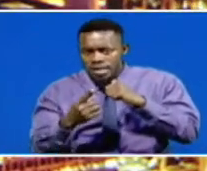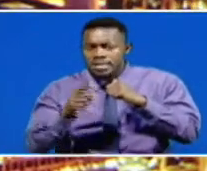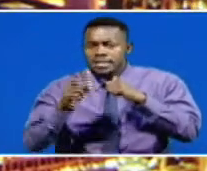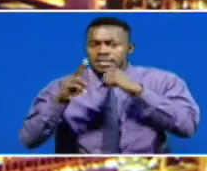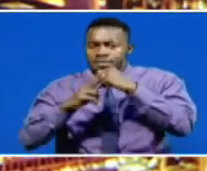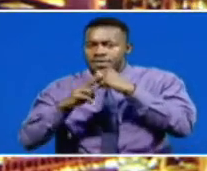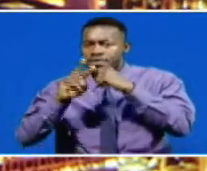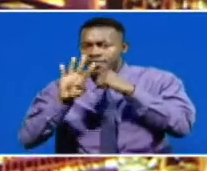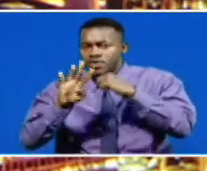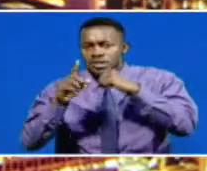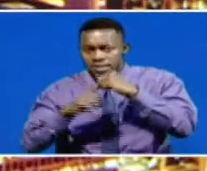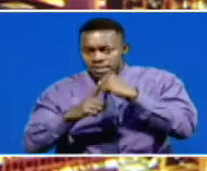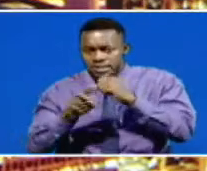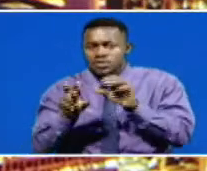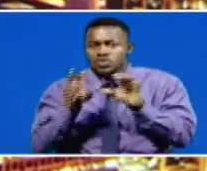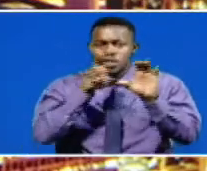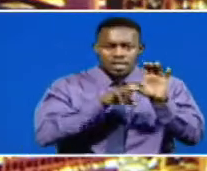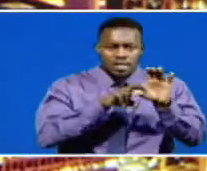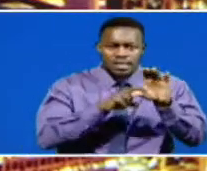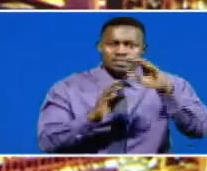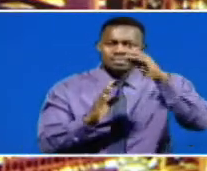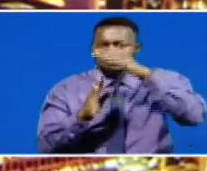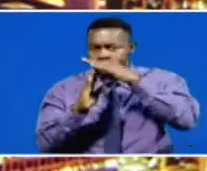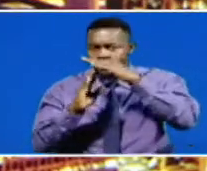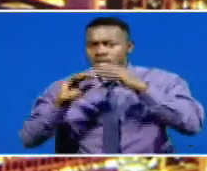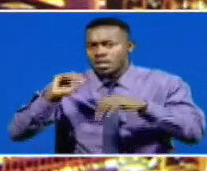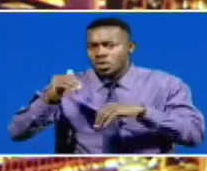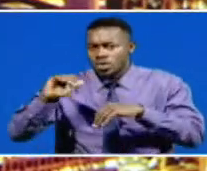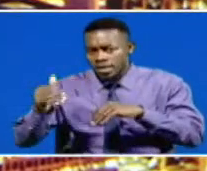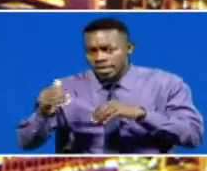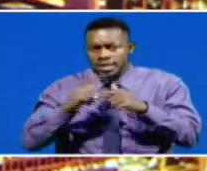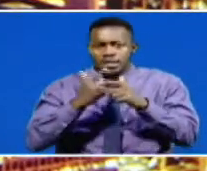274,746 joining extra county schools and